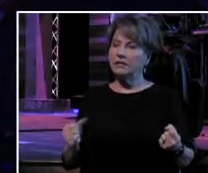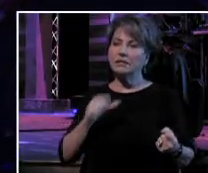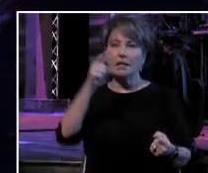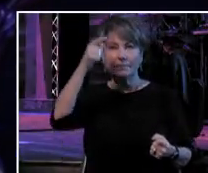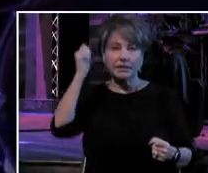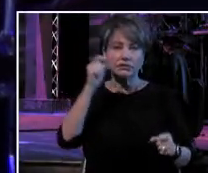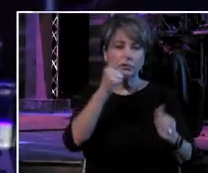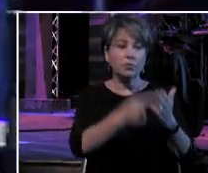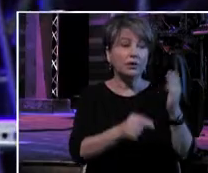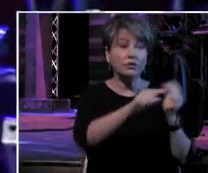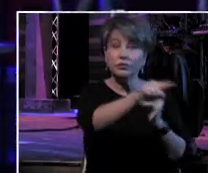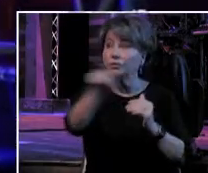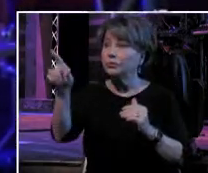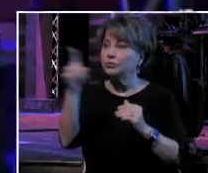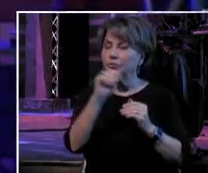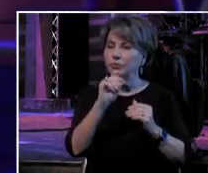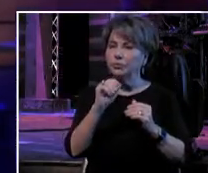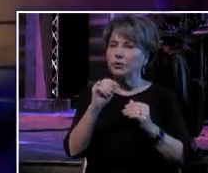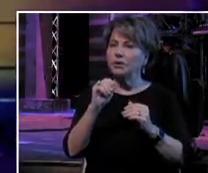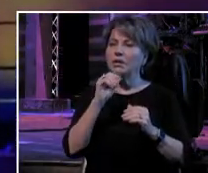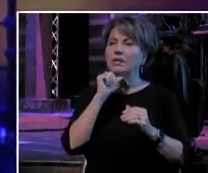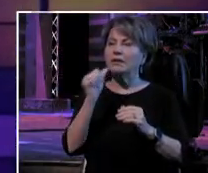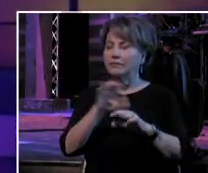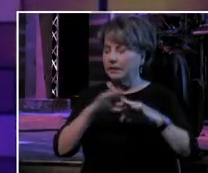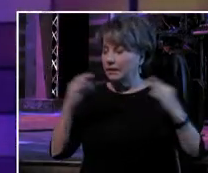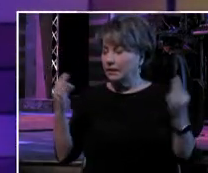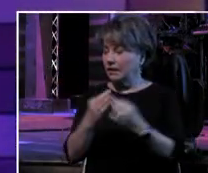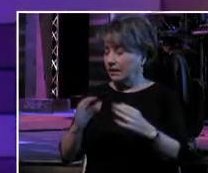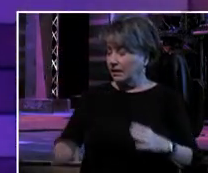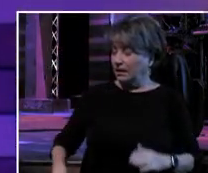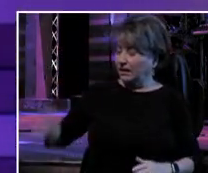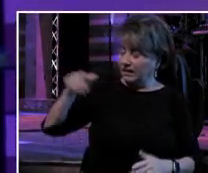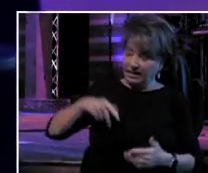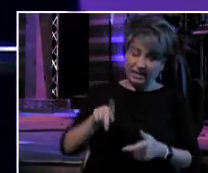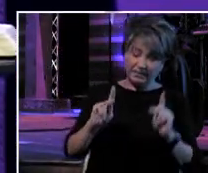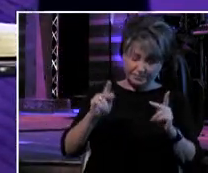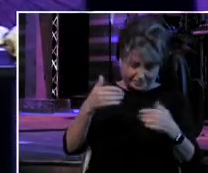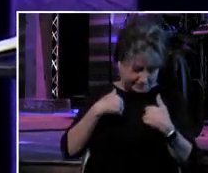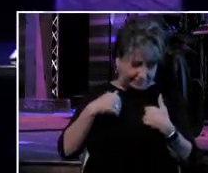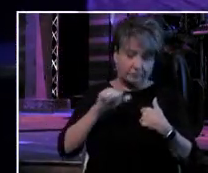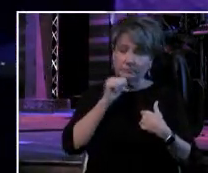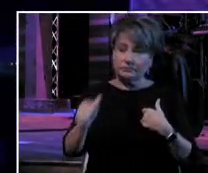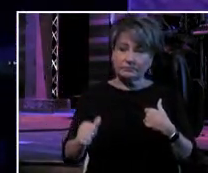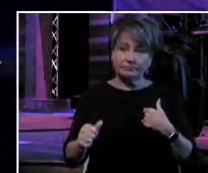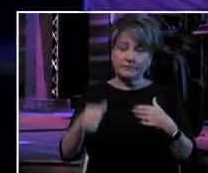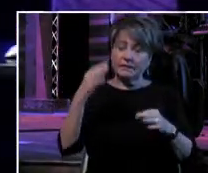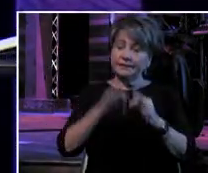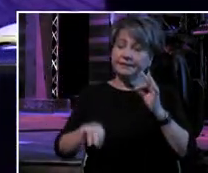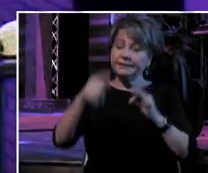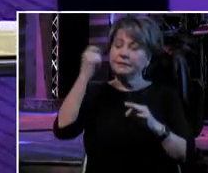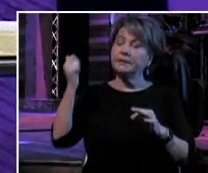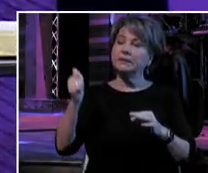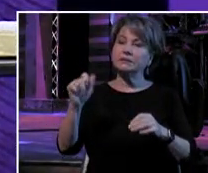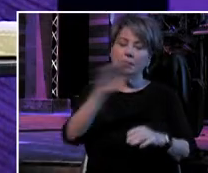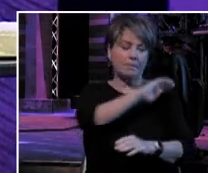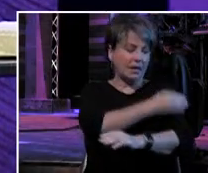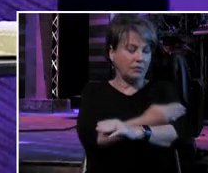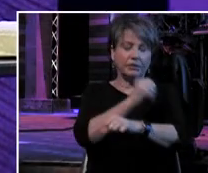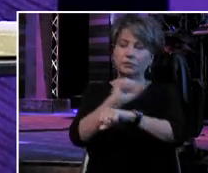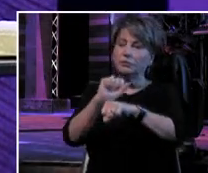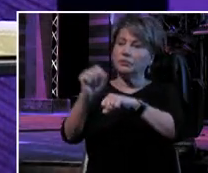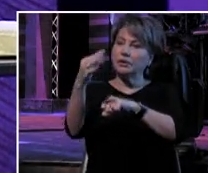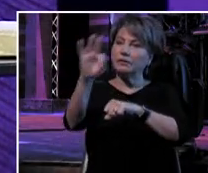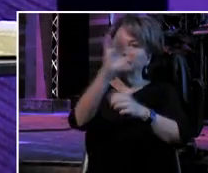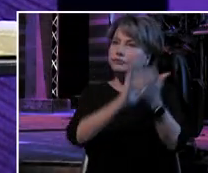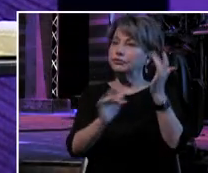not through anything you've done, not for the family you've grown up in, not the privilege that you have or don't have, but simply because of the power and the work of